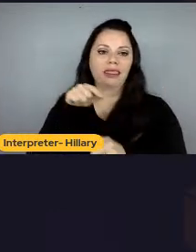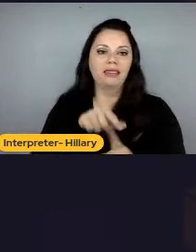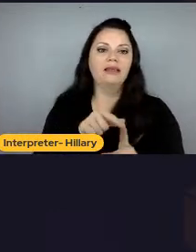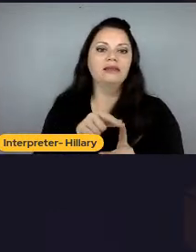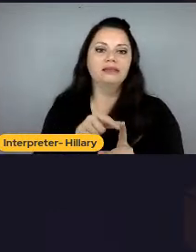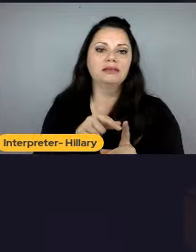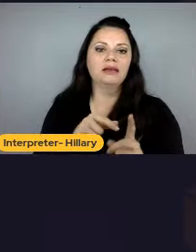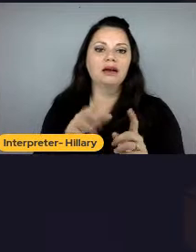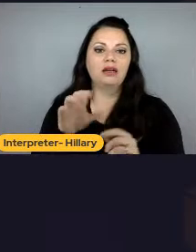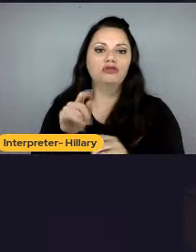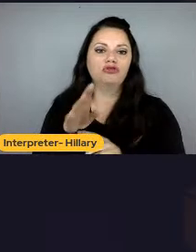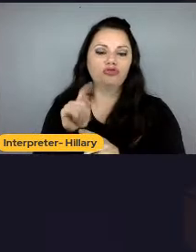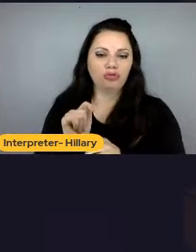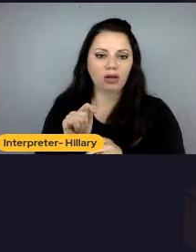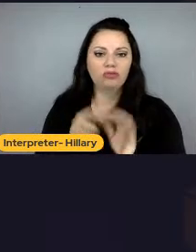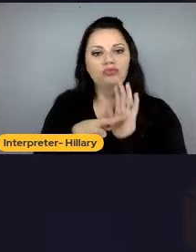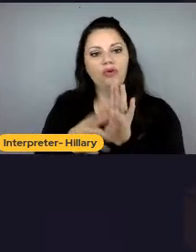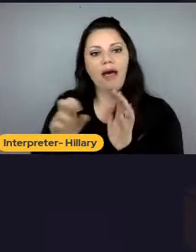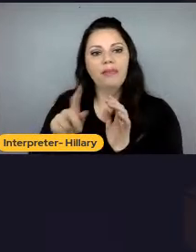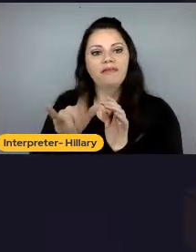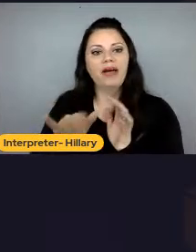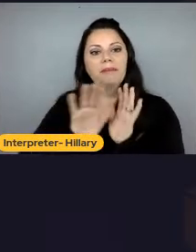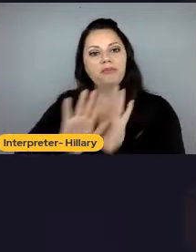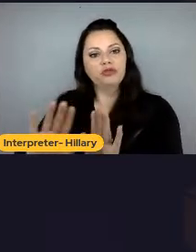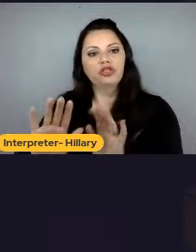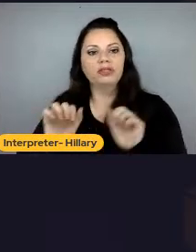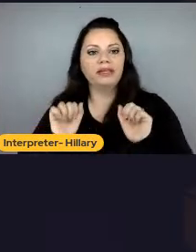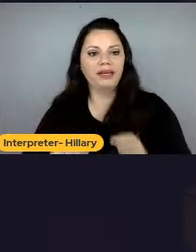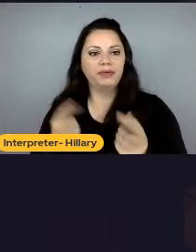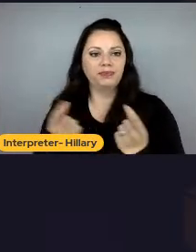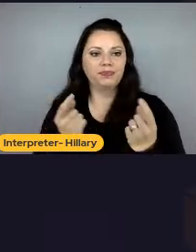mimic what Amplify push is capable of.